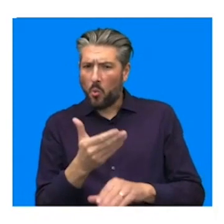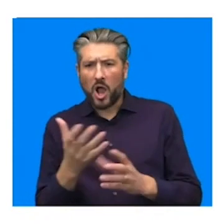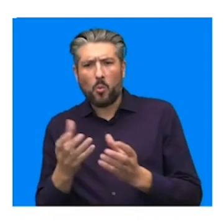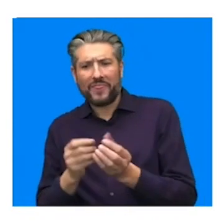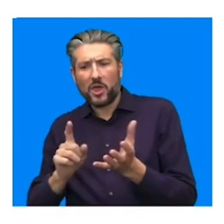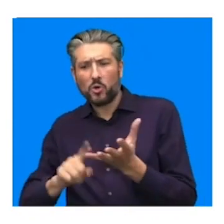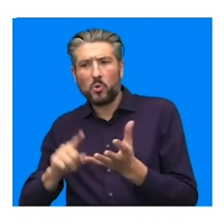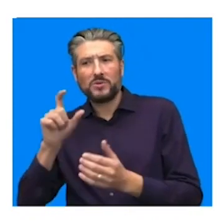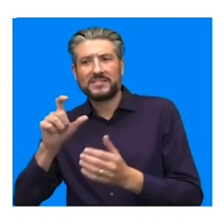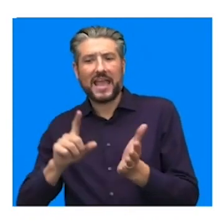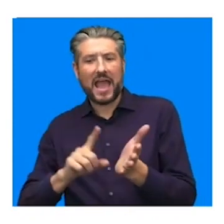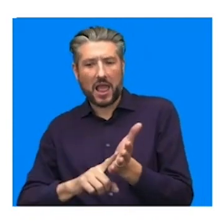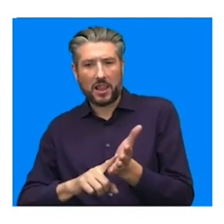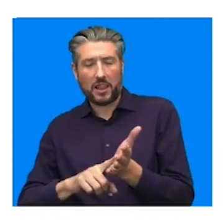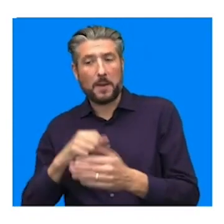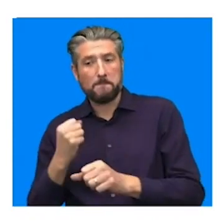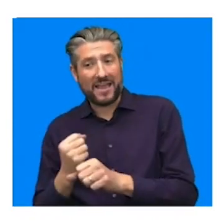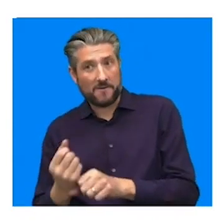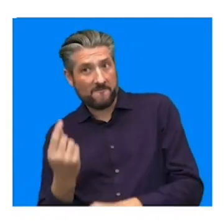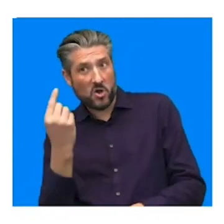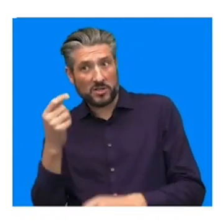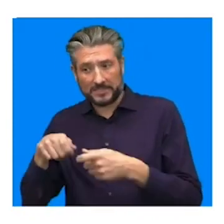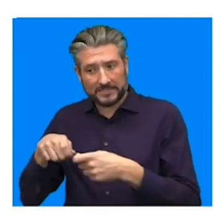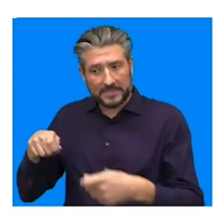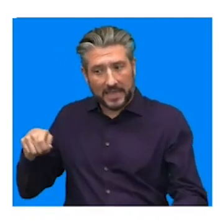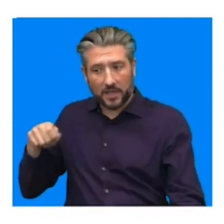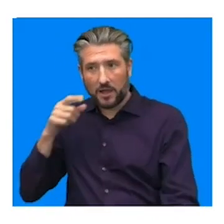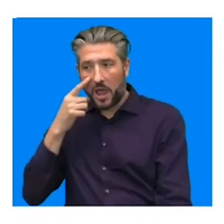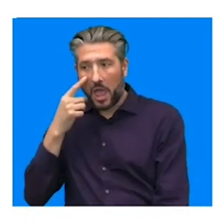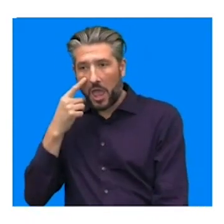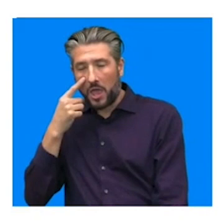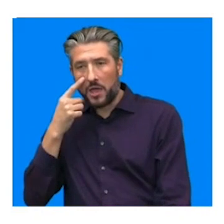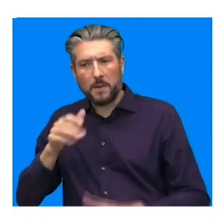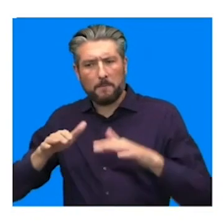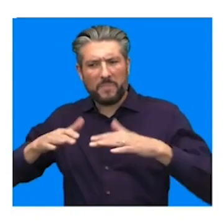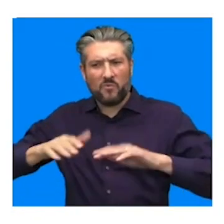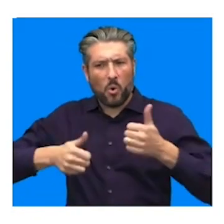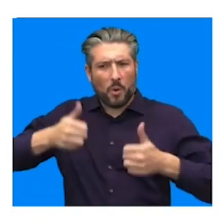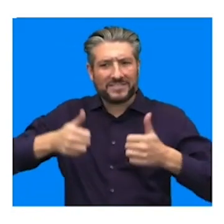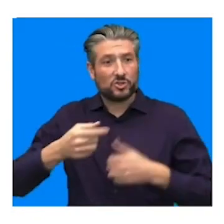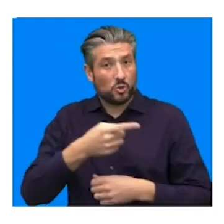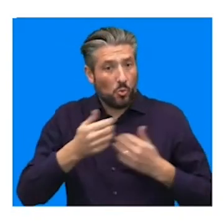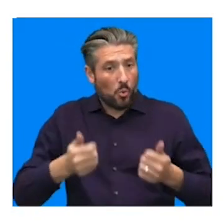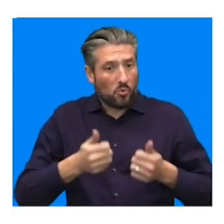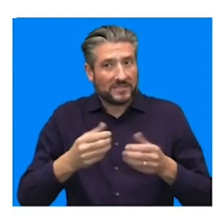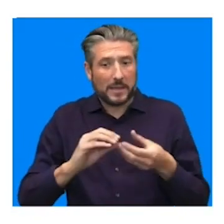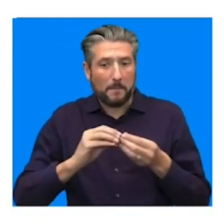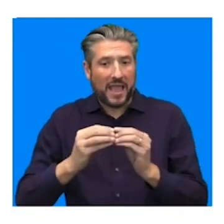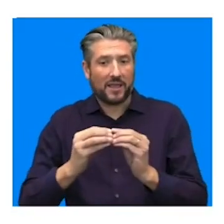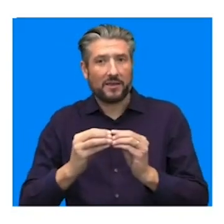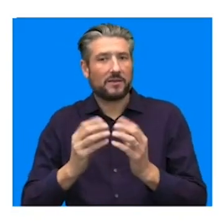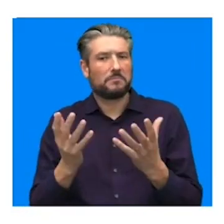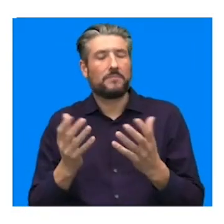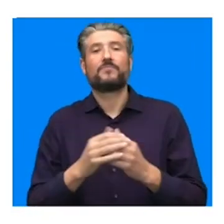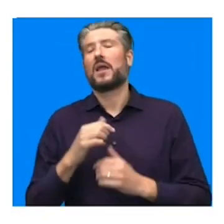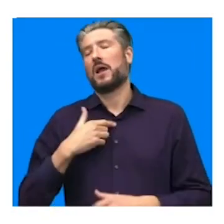made a prototype with them. So when you entered the competition, had you already made the prototype? Yeah, we had one